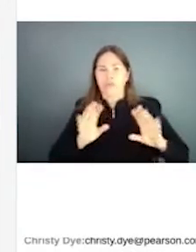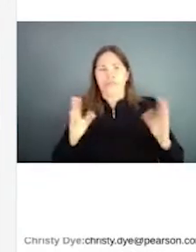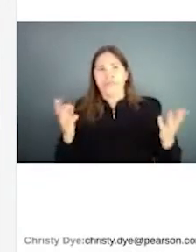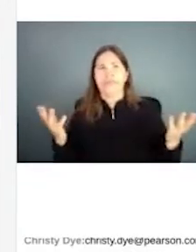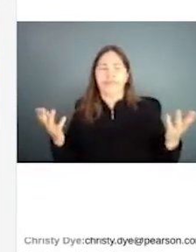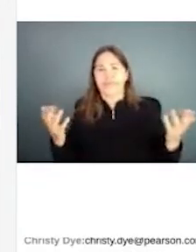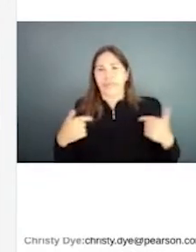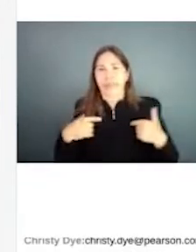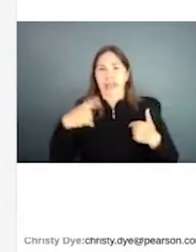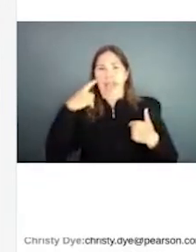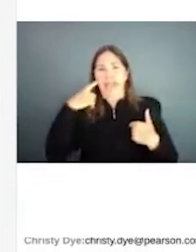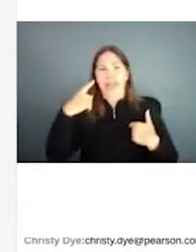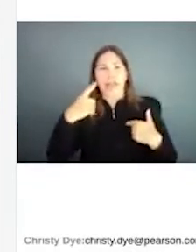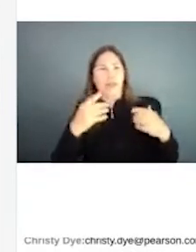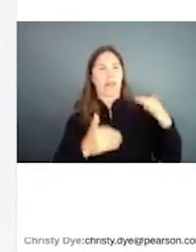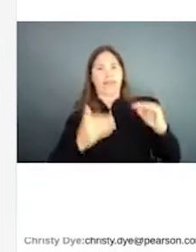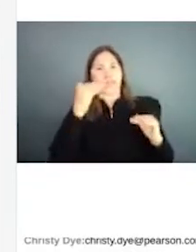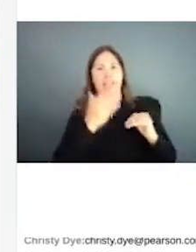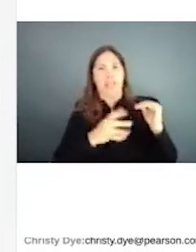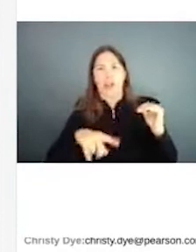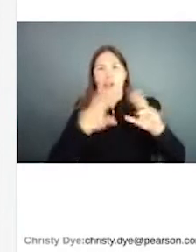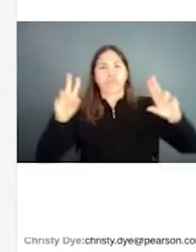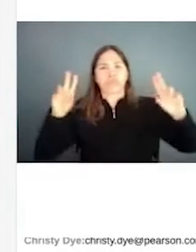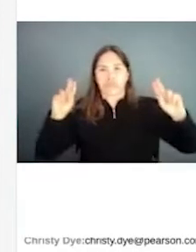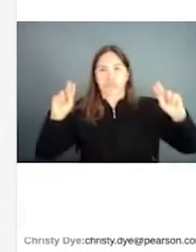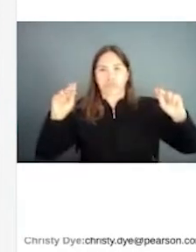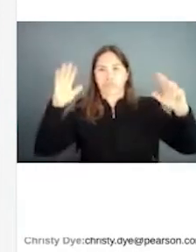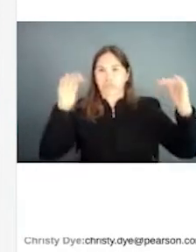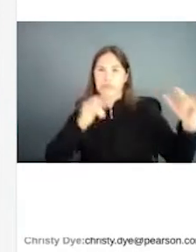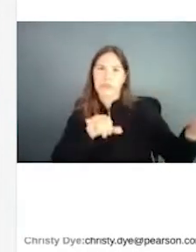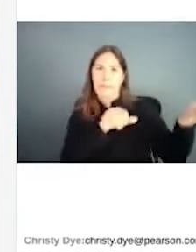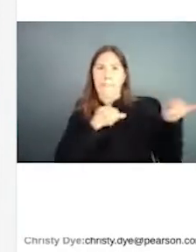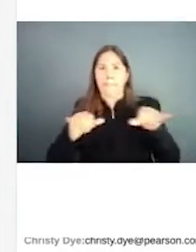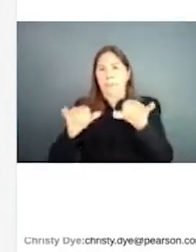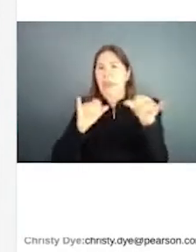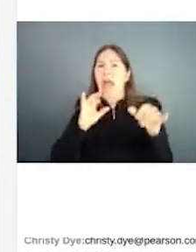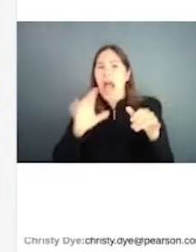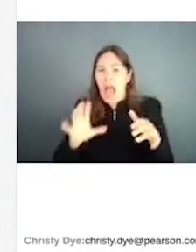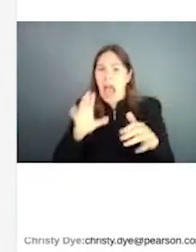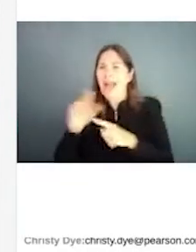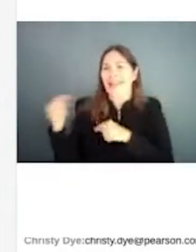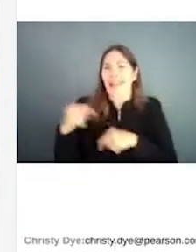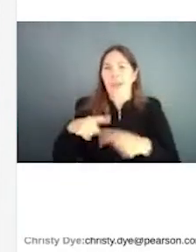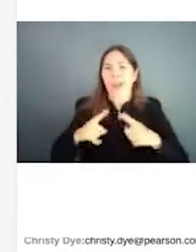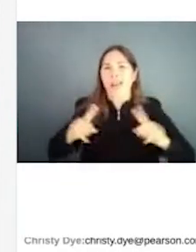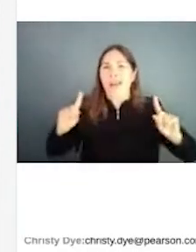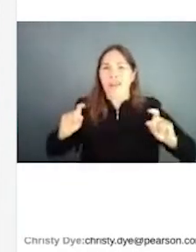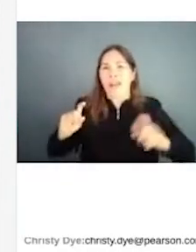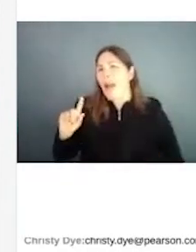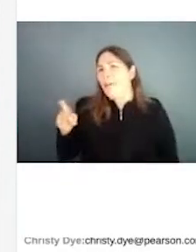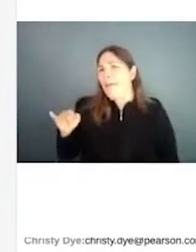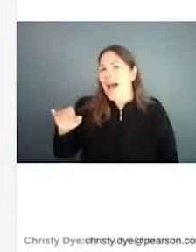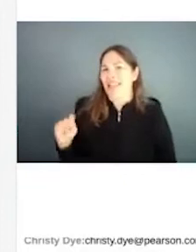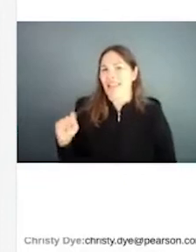more than any of y'all out there. I just happen to be someone who was around when this came into pilot back in the beginning.